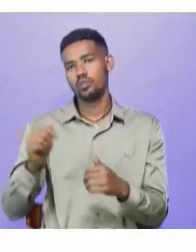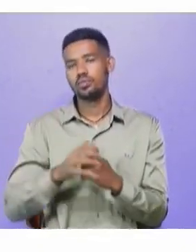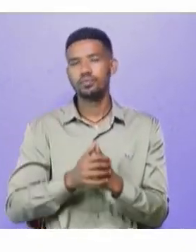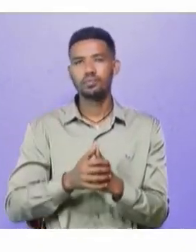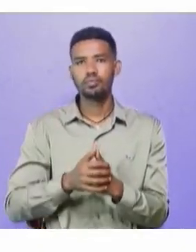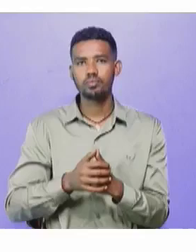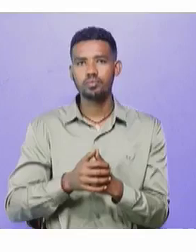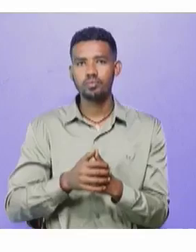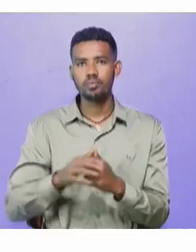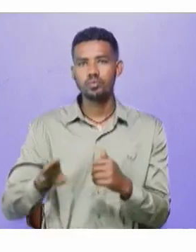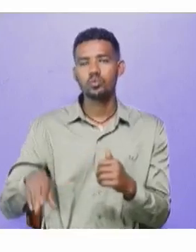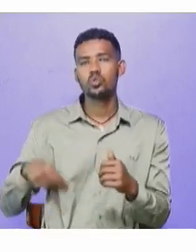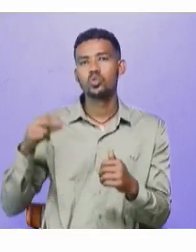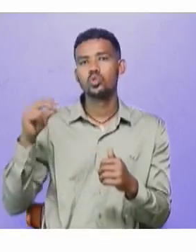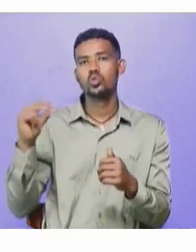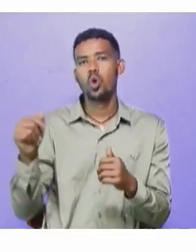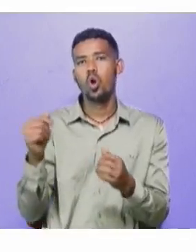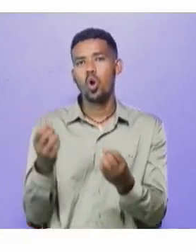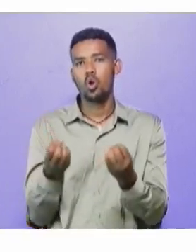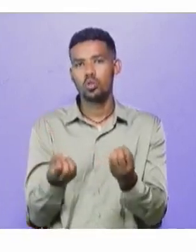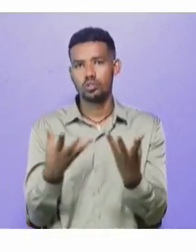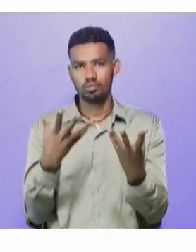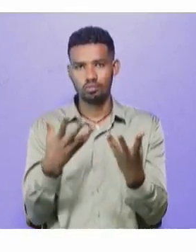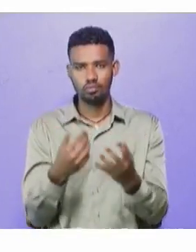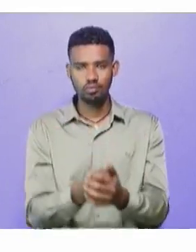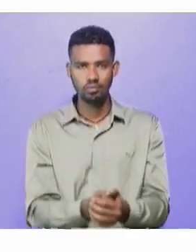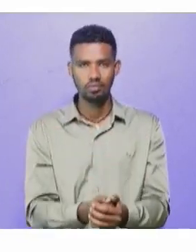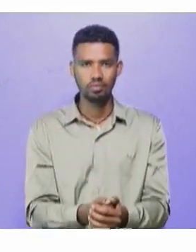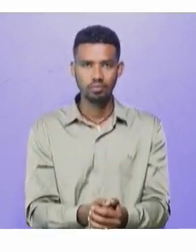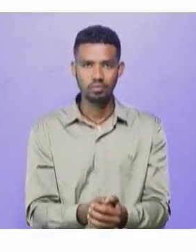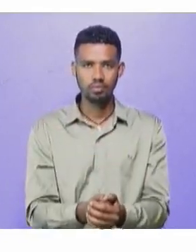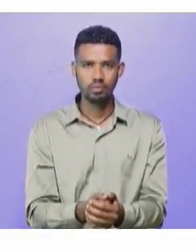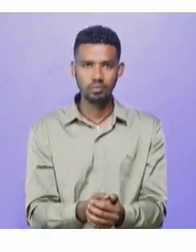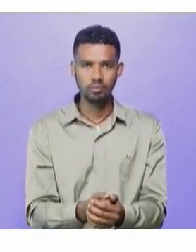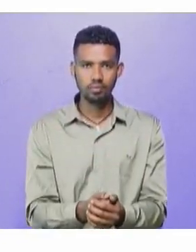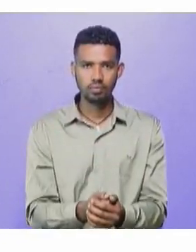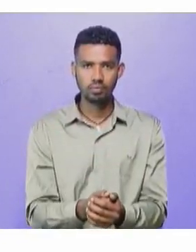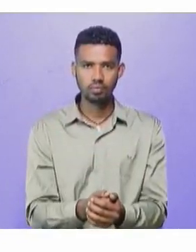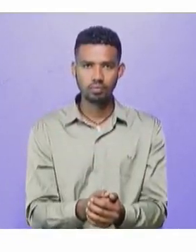dogs.